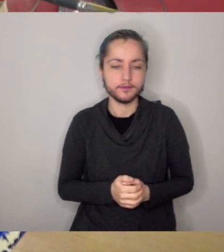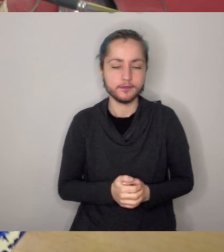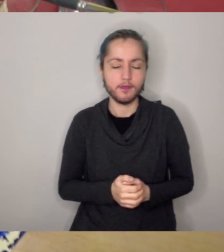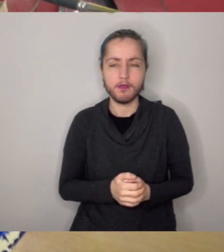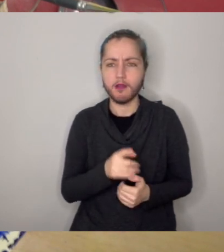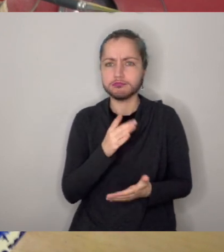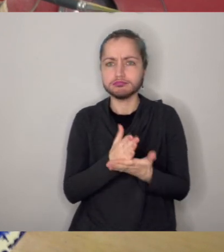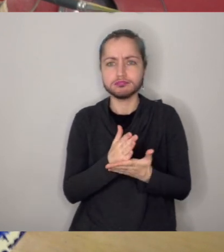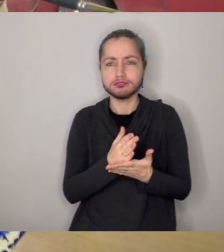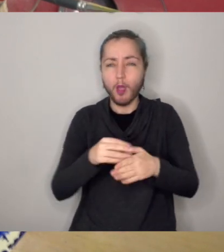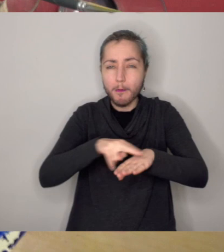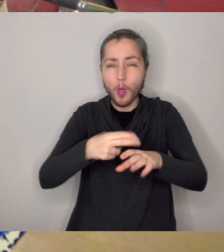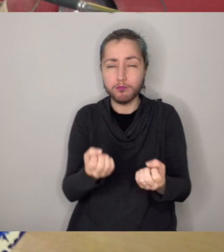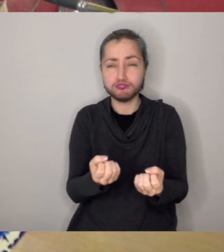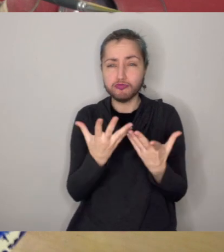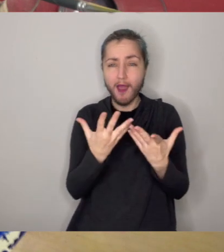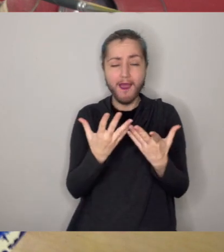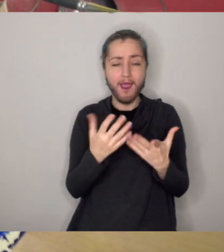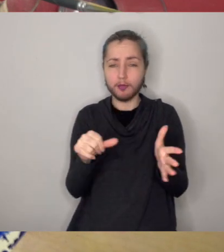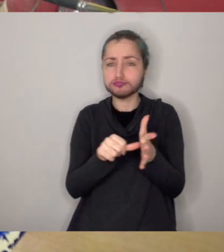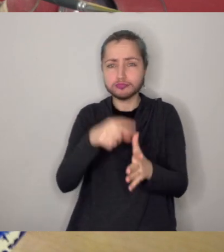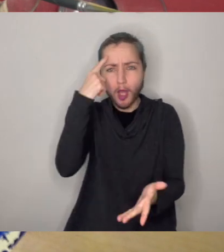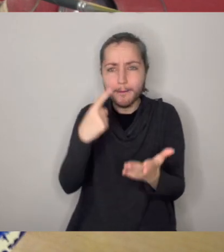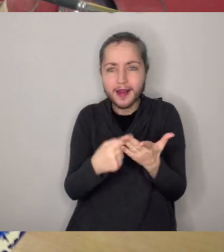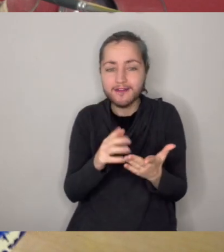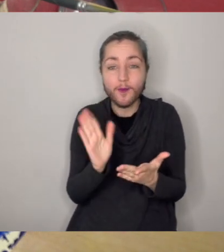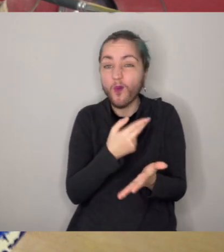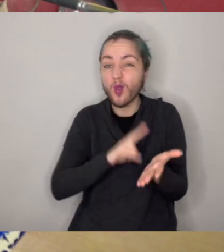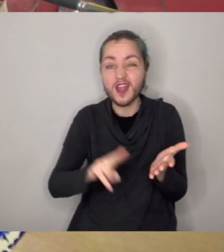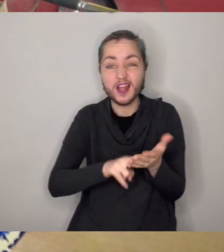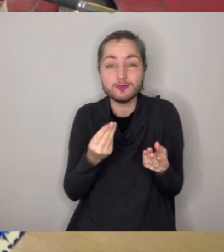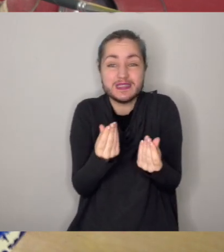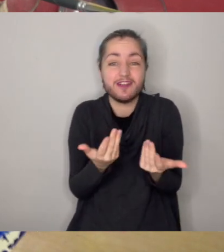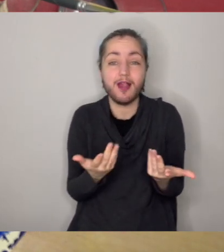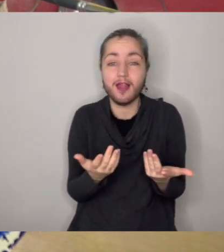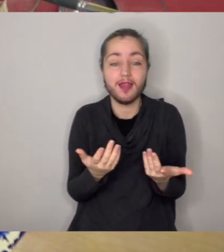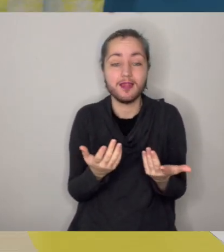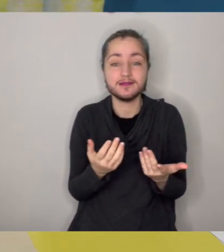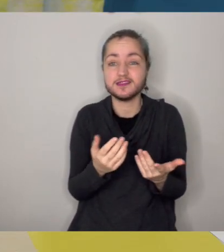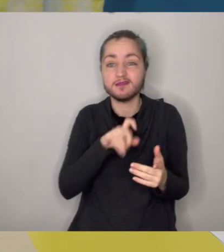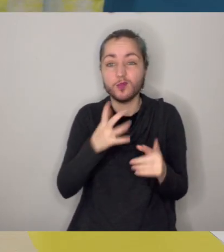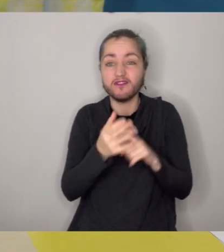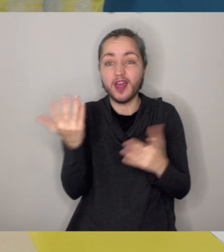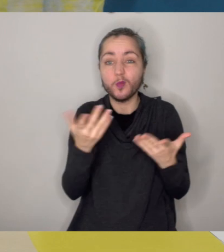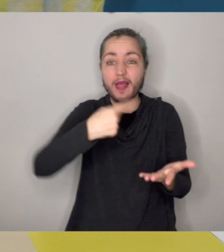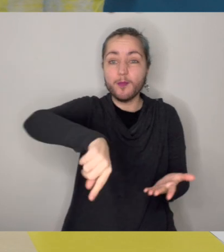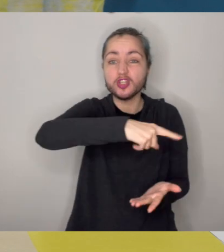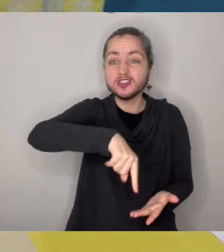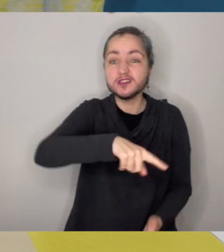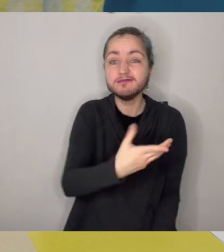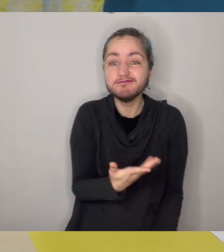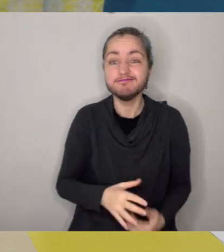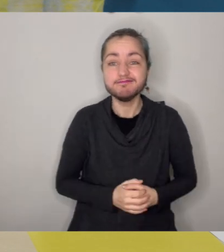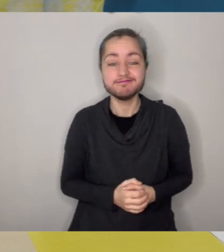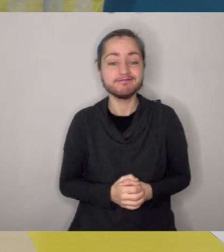This is the nice, and it's such a bright blue. You can't believe that it's just all natural materials that you would find